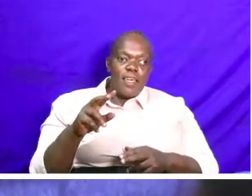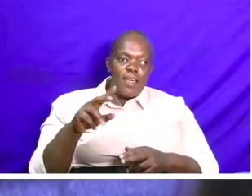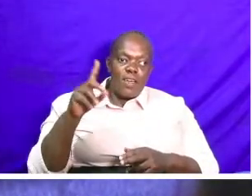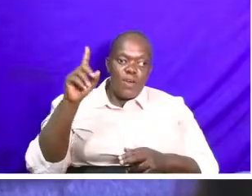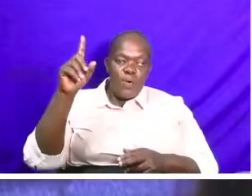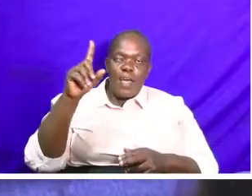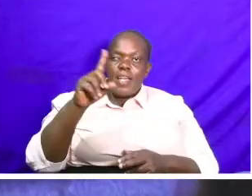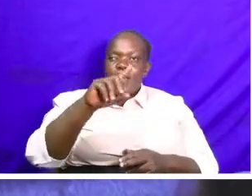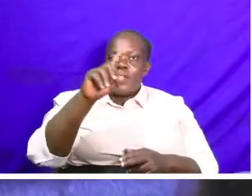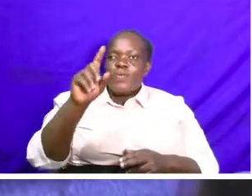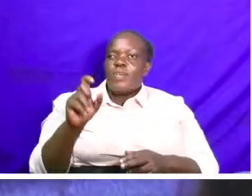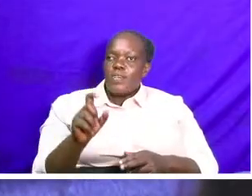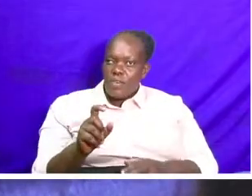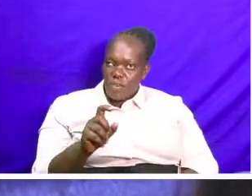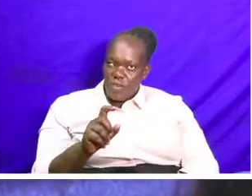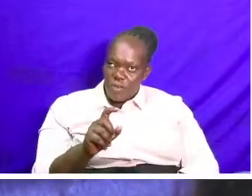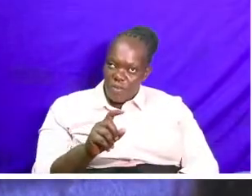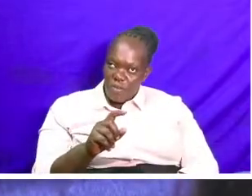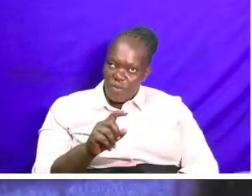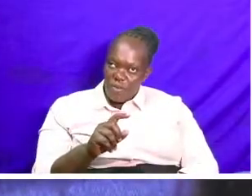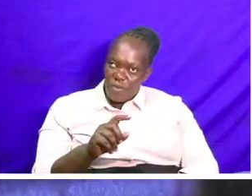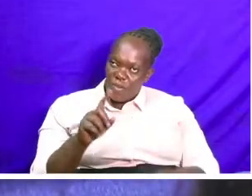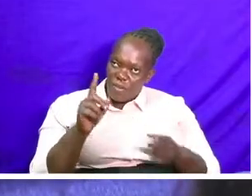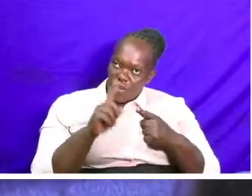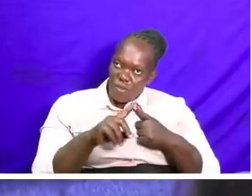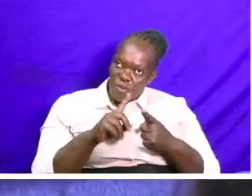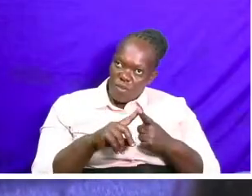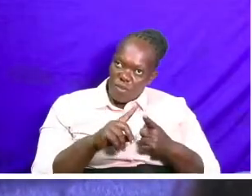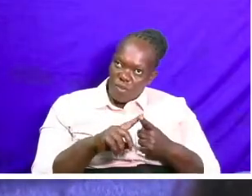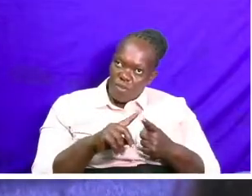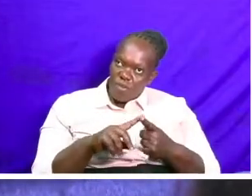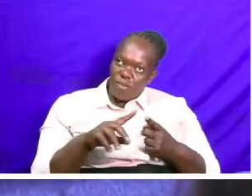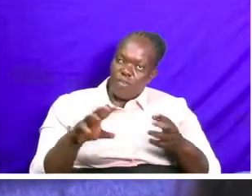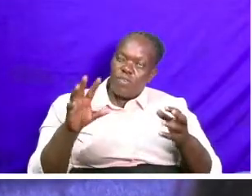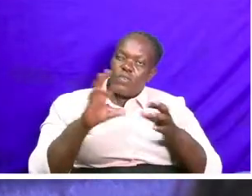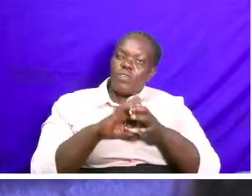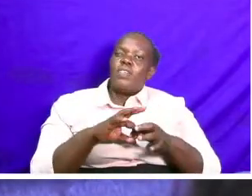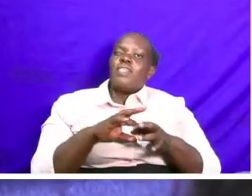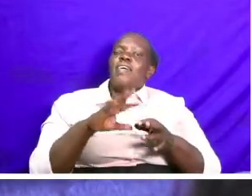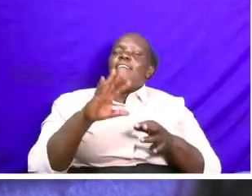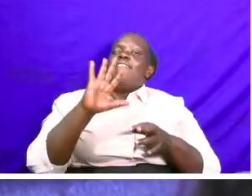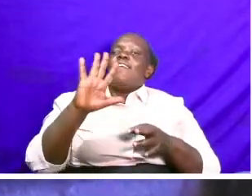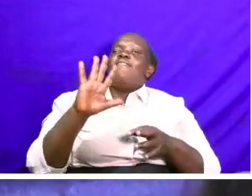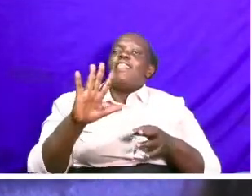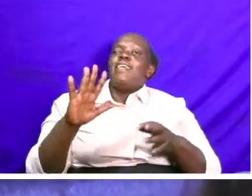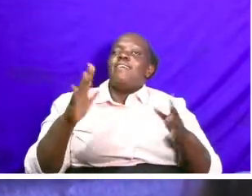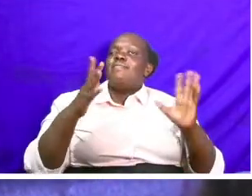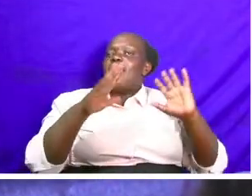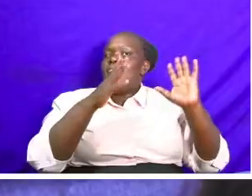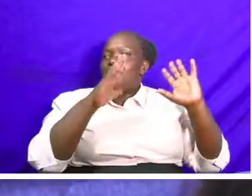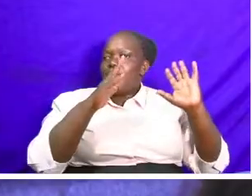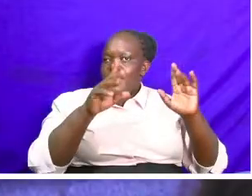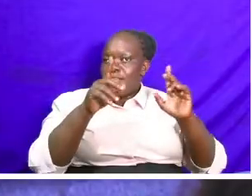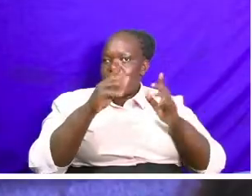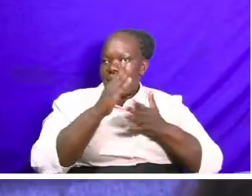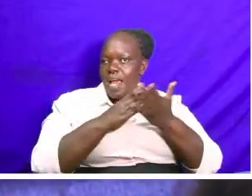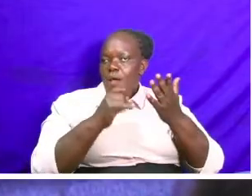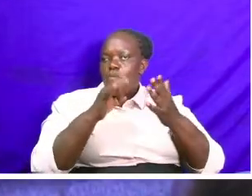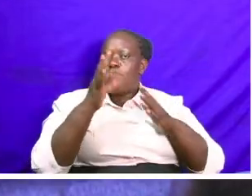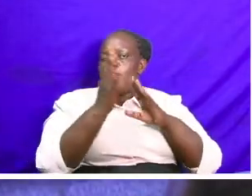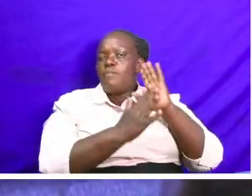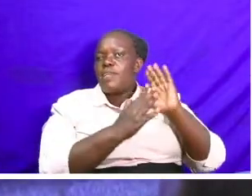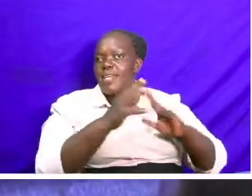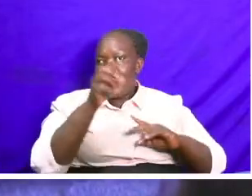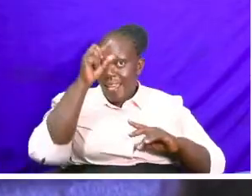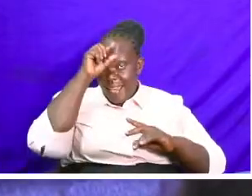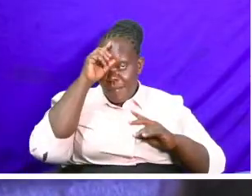One is to the June 25th commemoration. What are some of the plans maybe that the